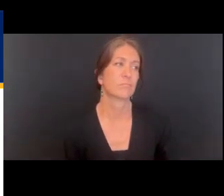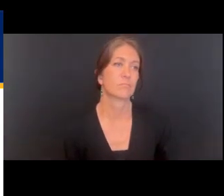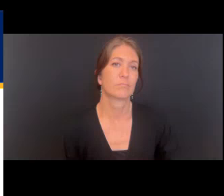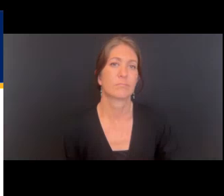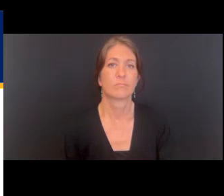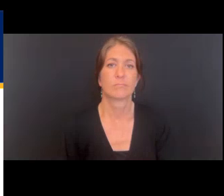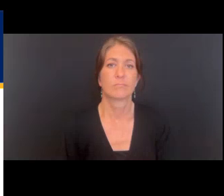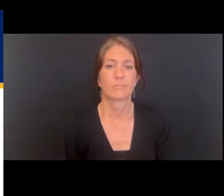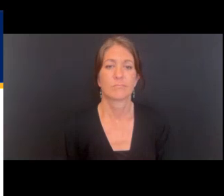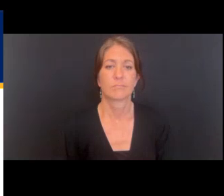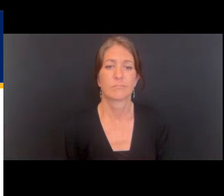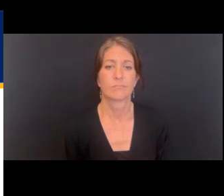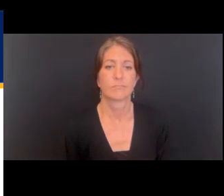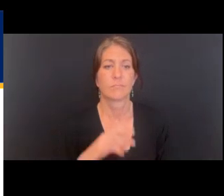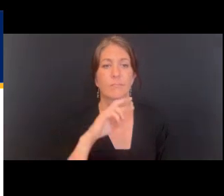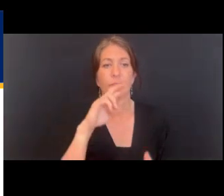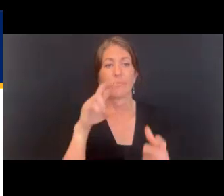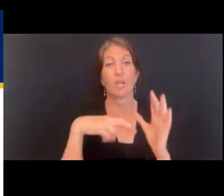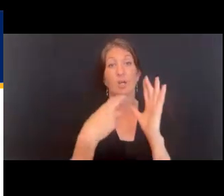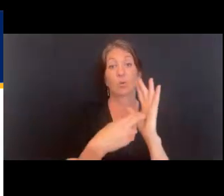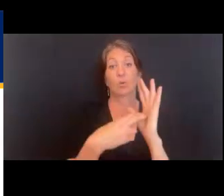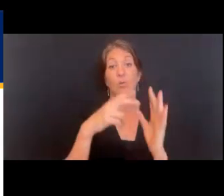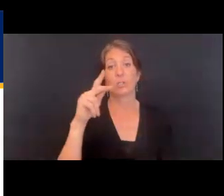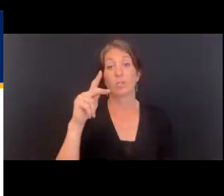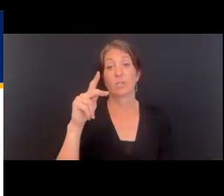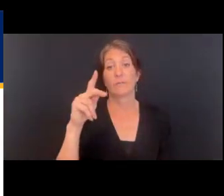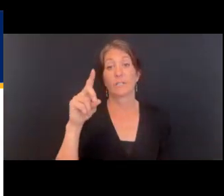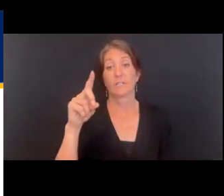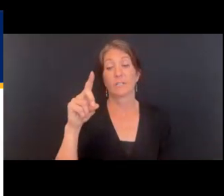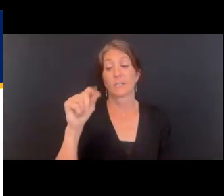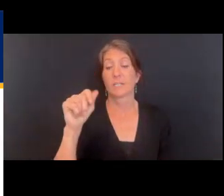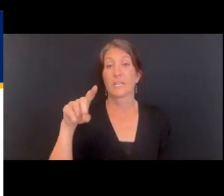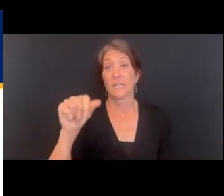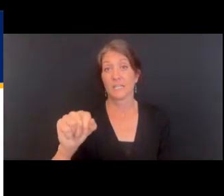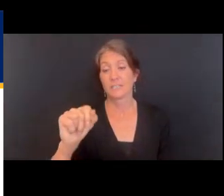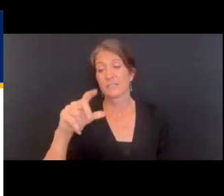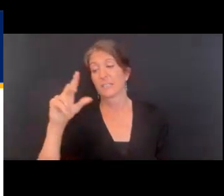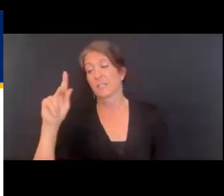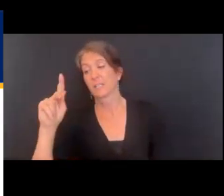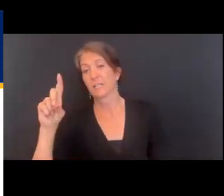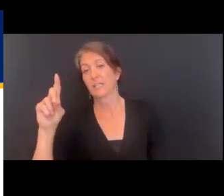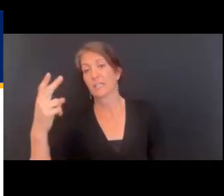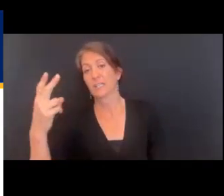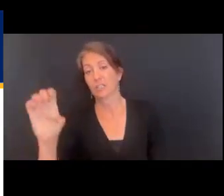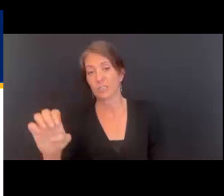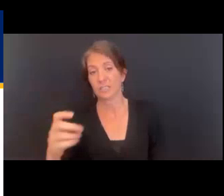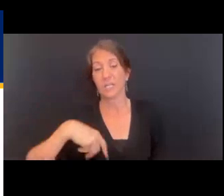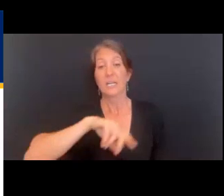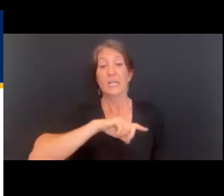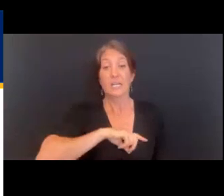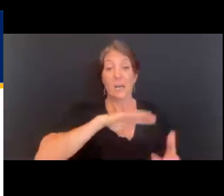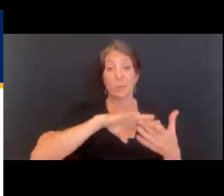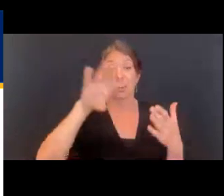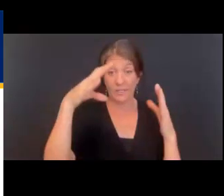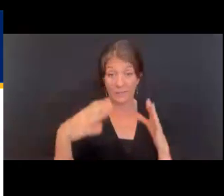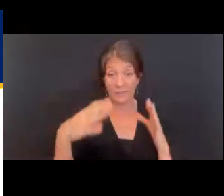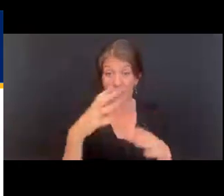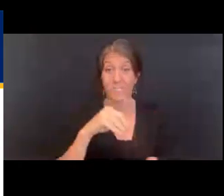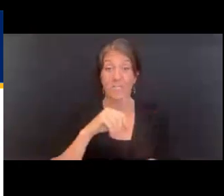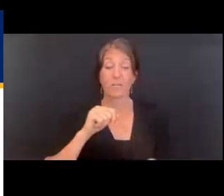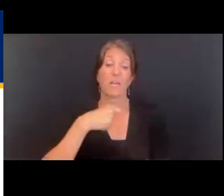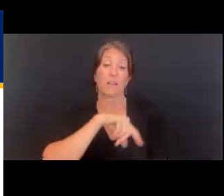Okay, and the role of KDADS and KDHE is next. So KDADS waiver eligibility staff will review both program and